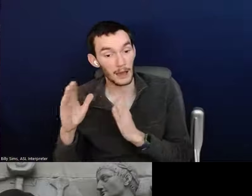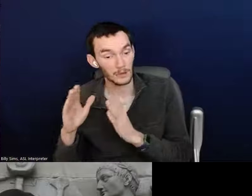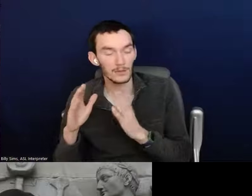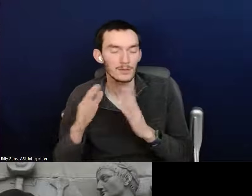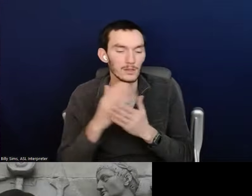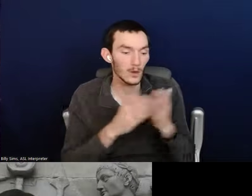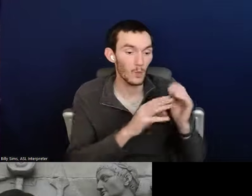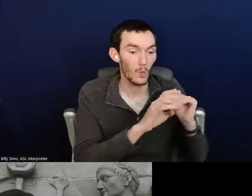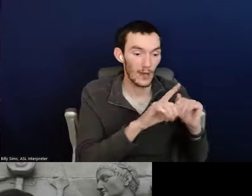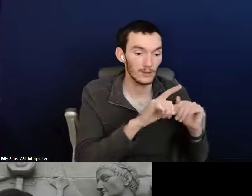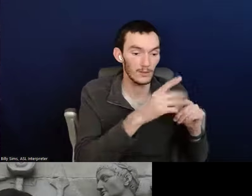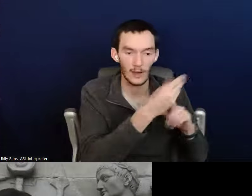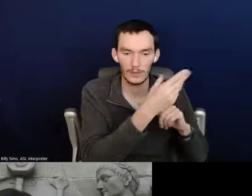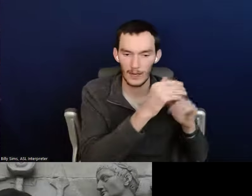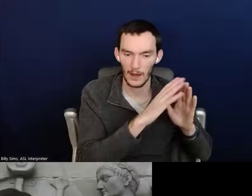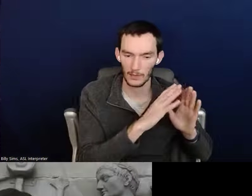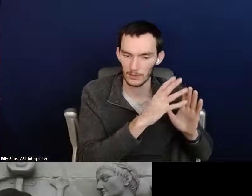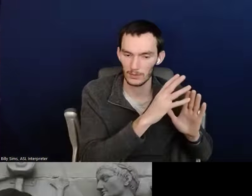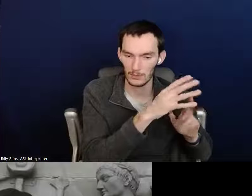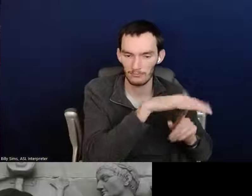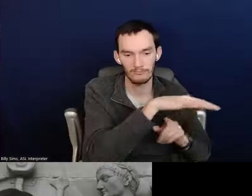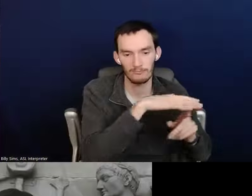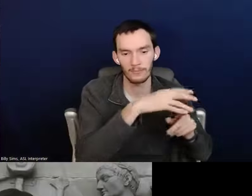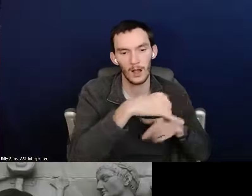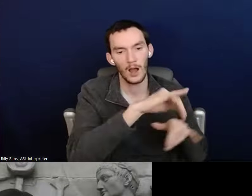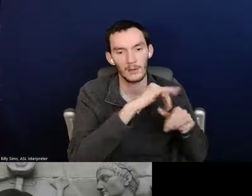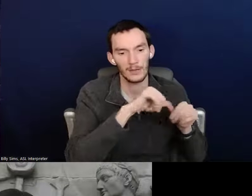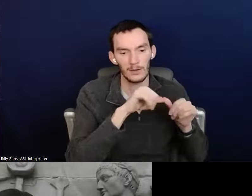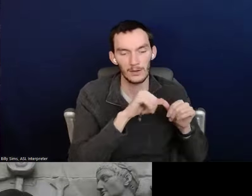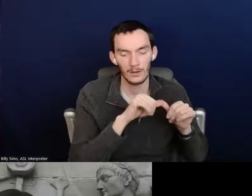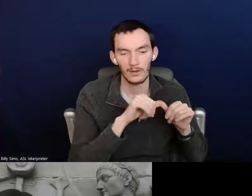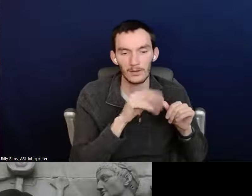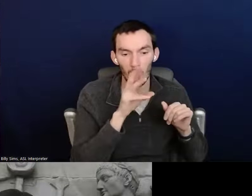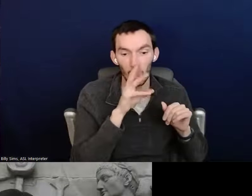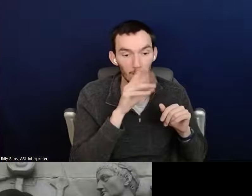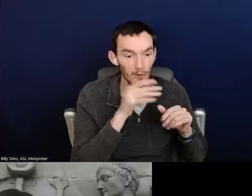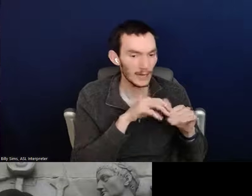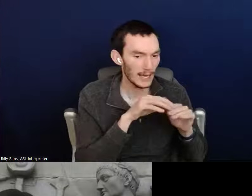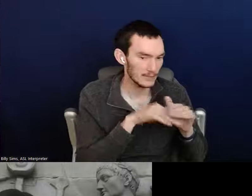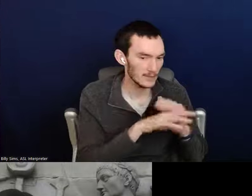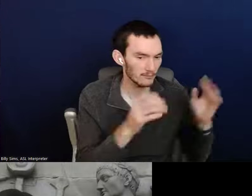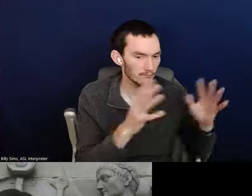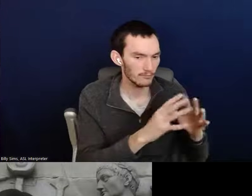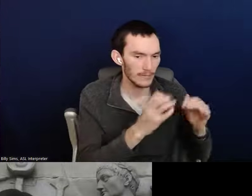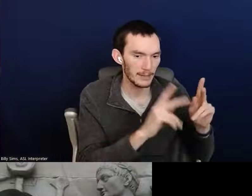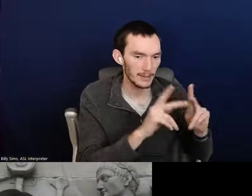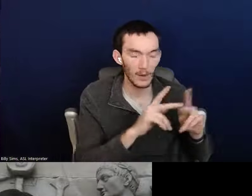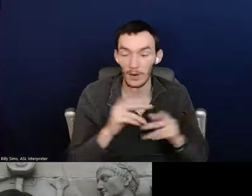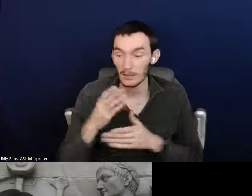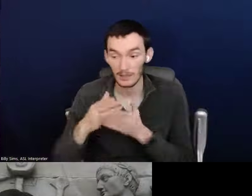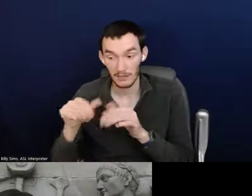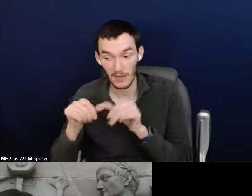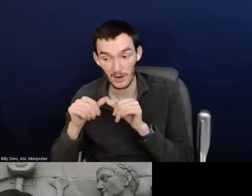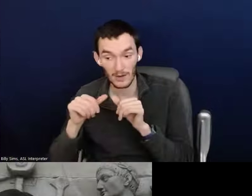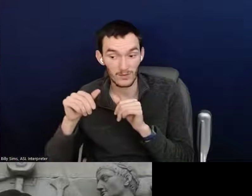that are outside of the houses in common areas, or ways in which water that can be accessed by many. And then there's some places where you actually have the well on the